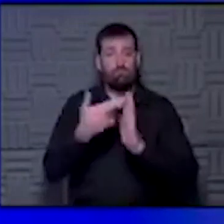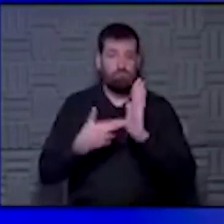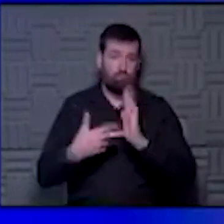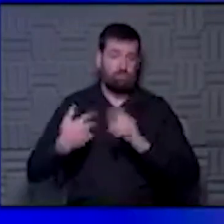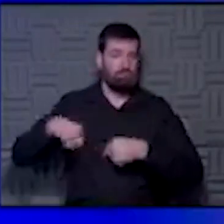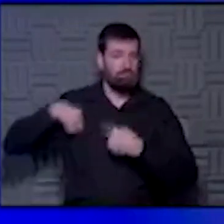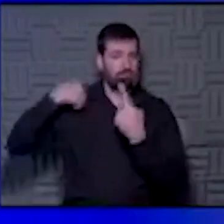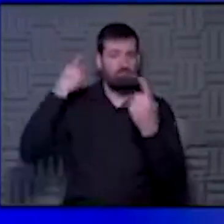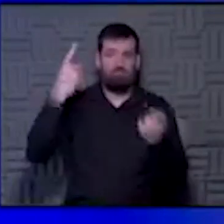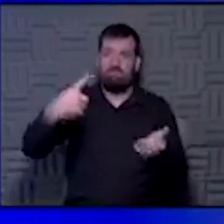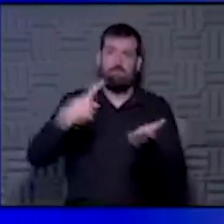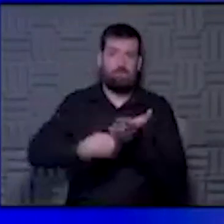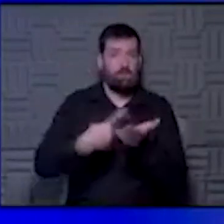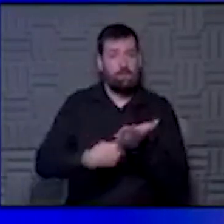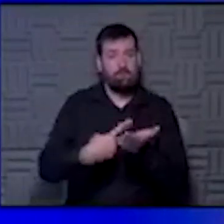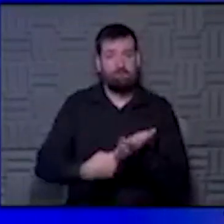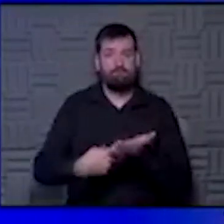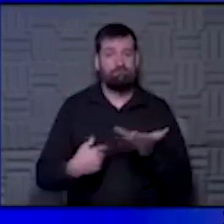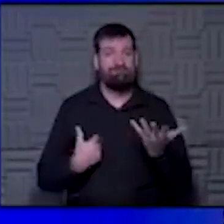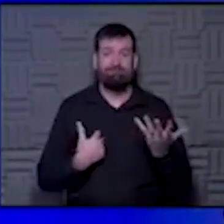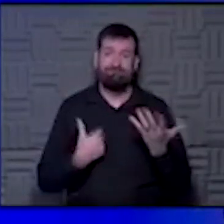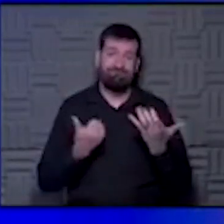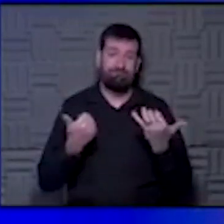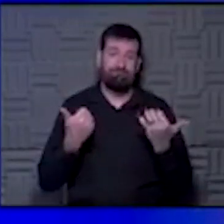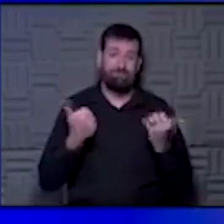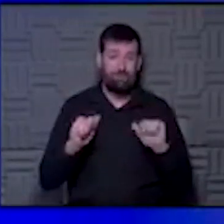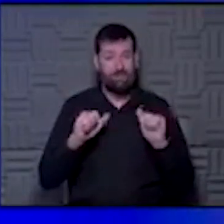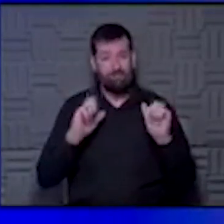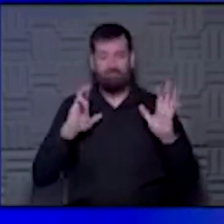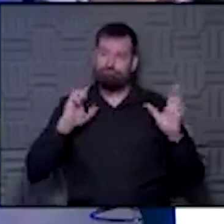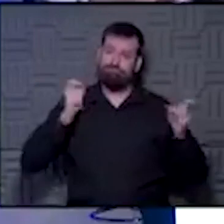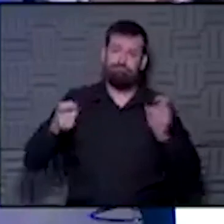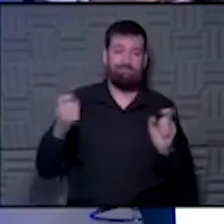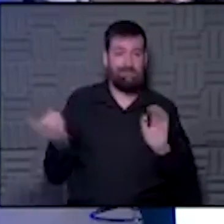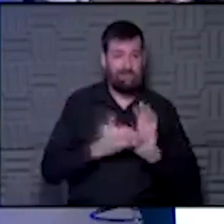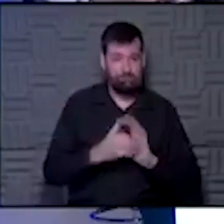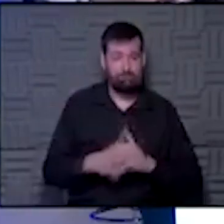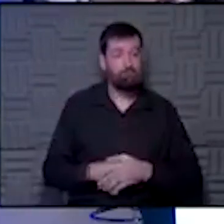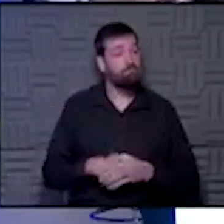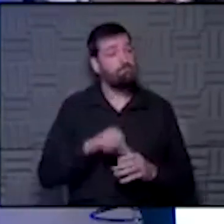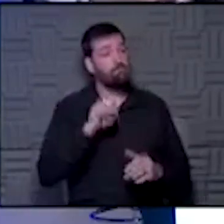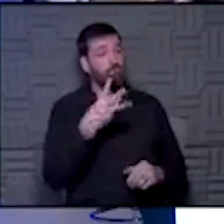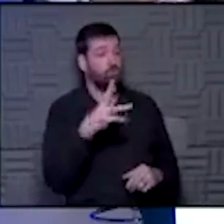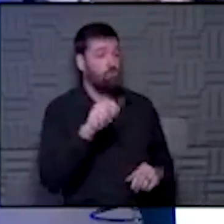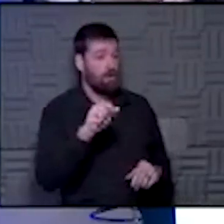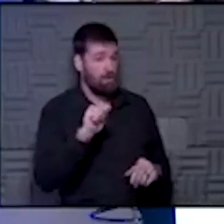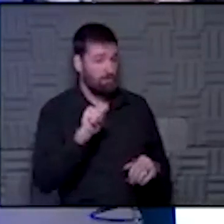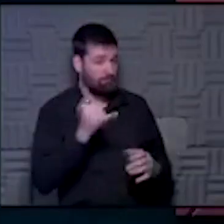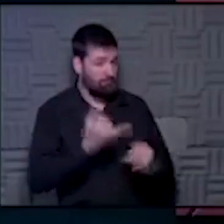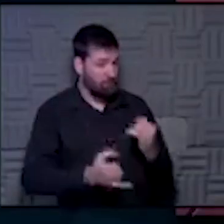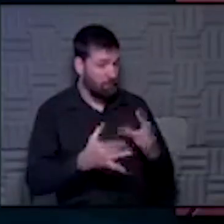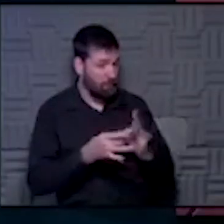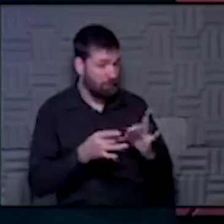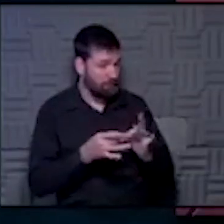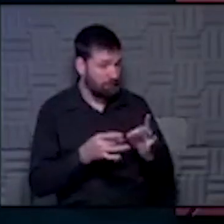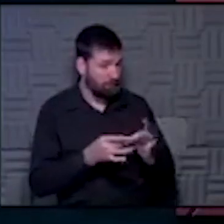talking about, and let's try to get this under control. Shauna, final thoughts from your